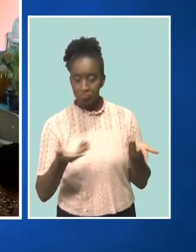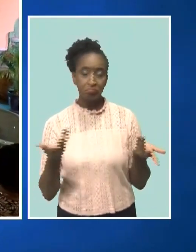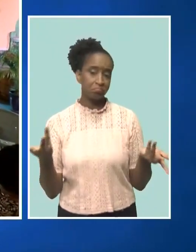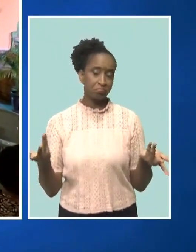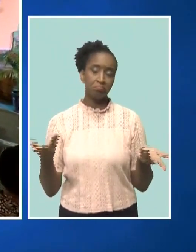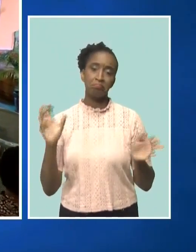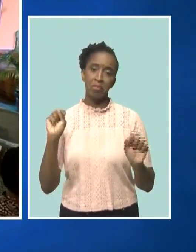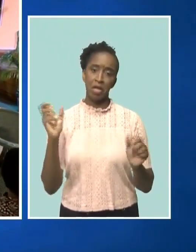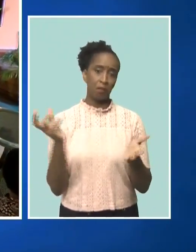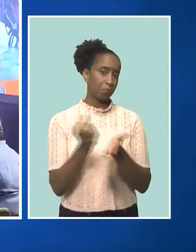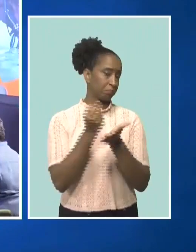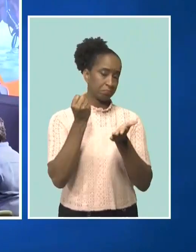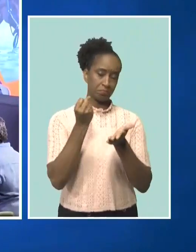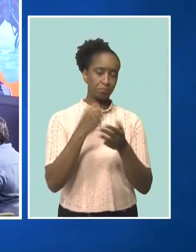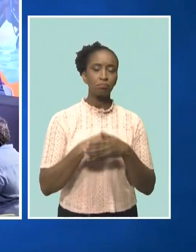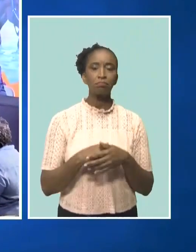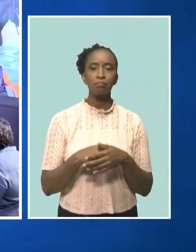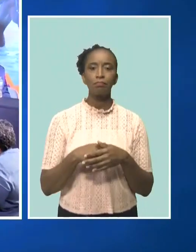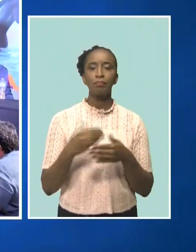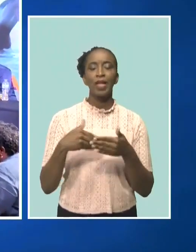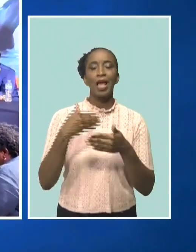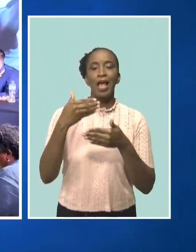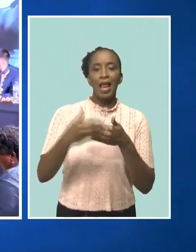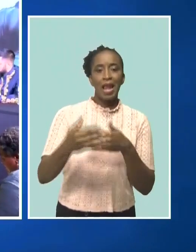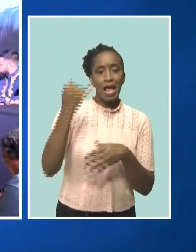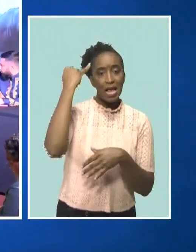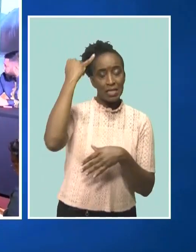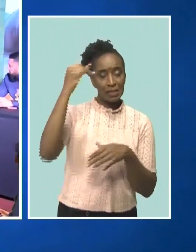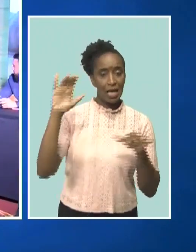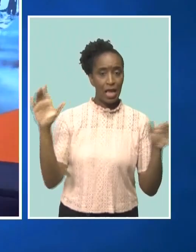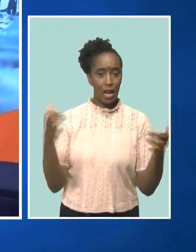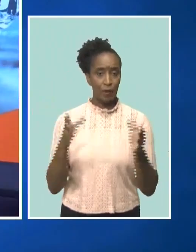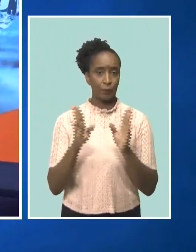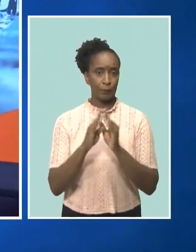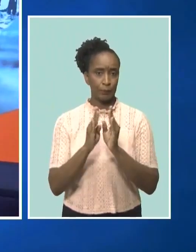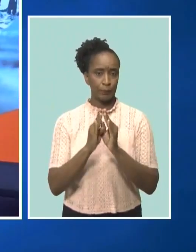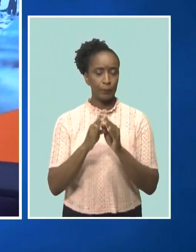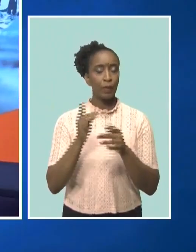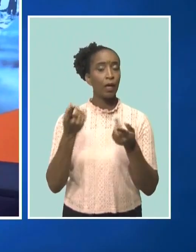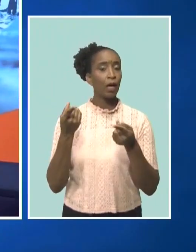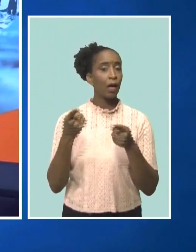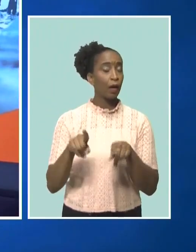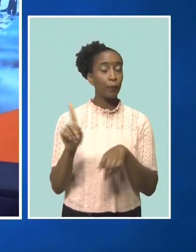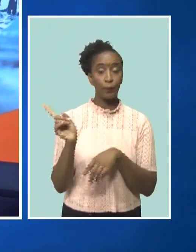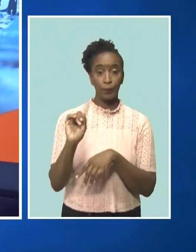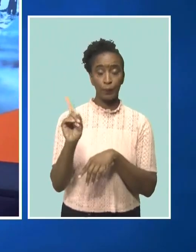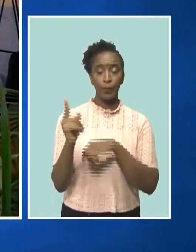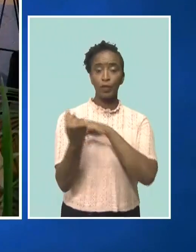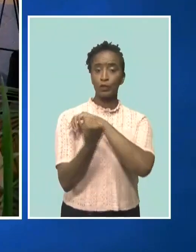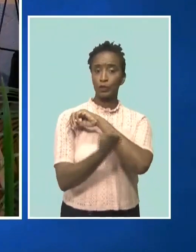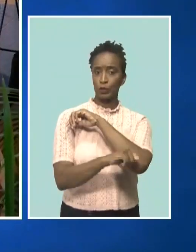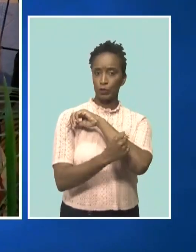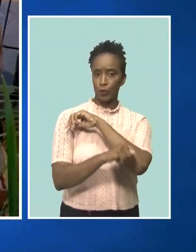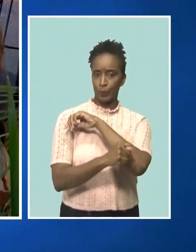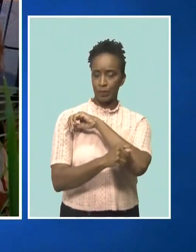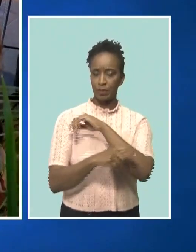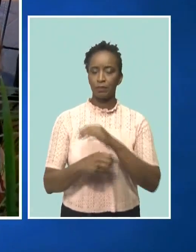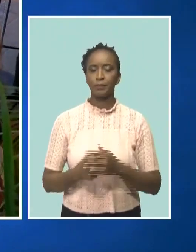in March in St. Thomas as part of the We Gathering 2025 activities. Rachel